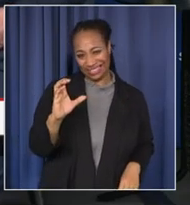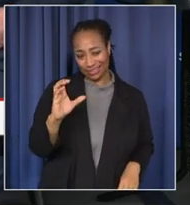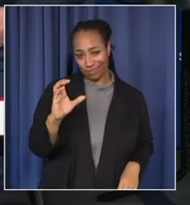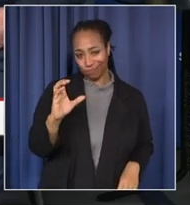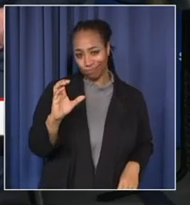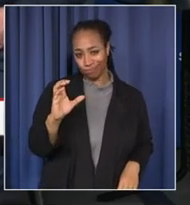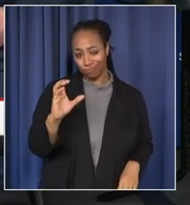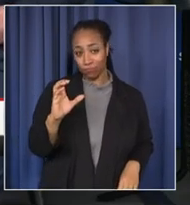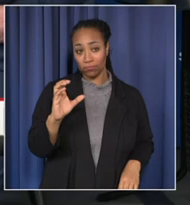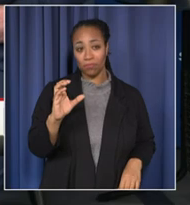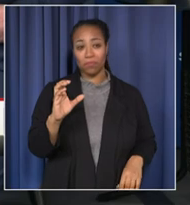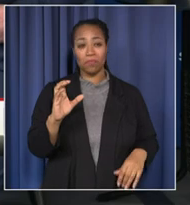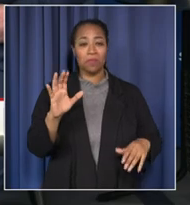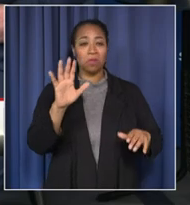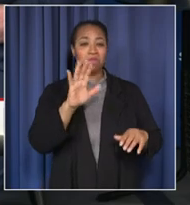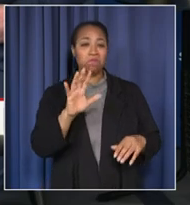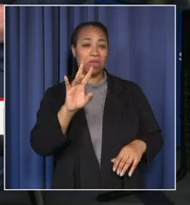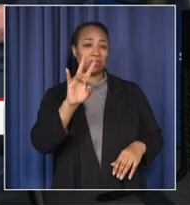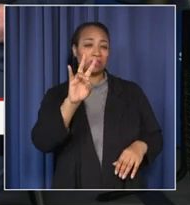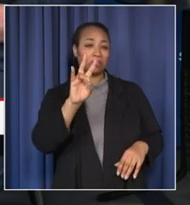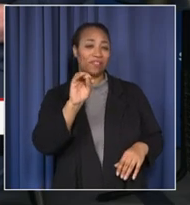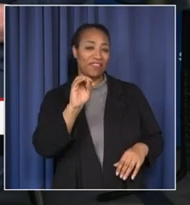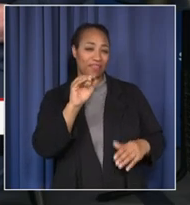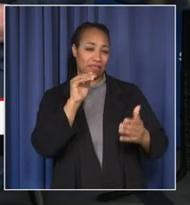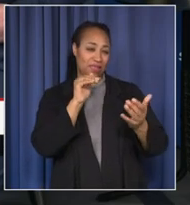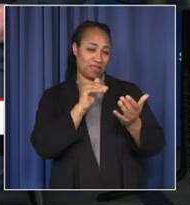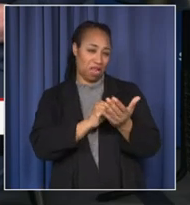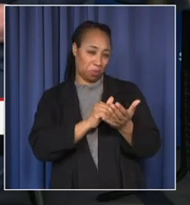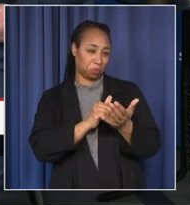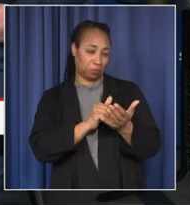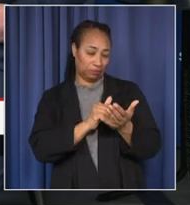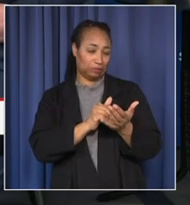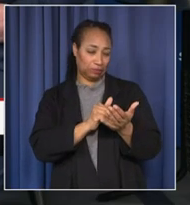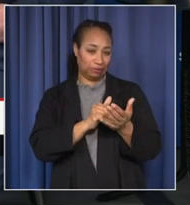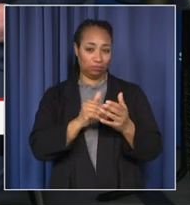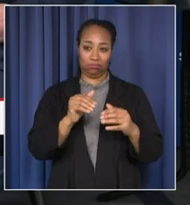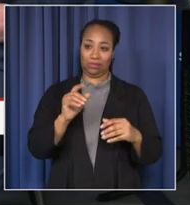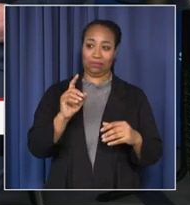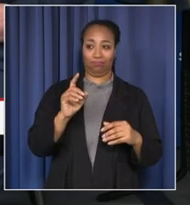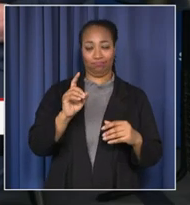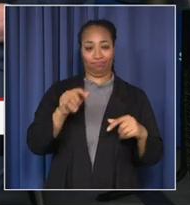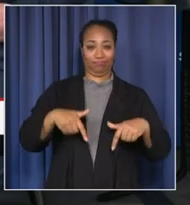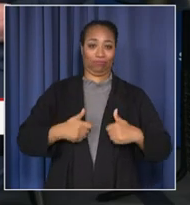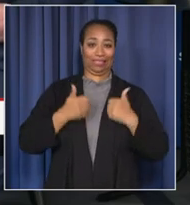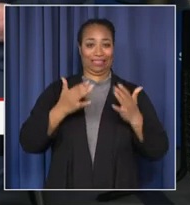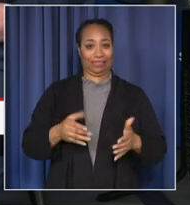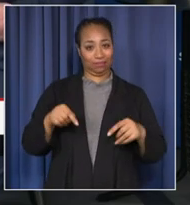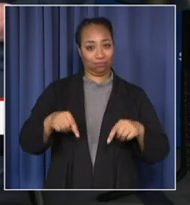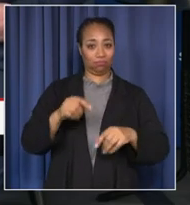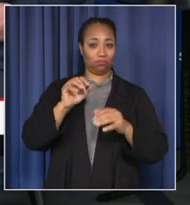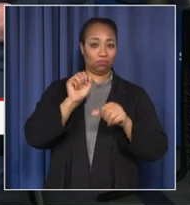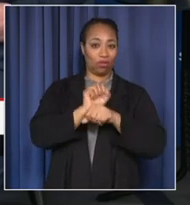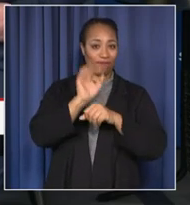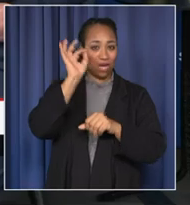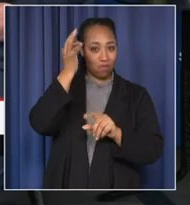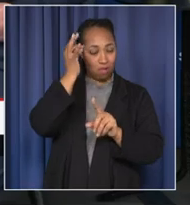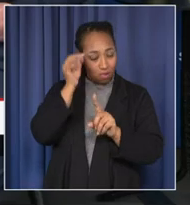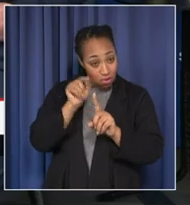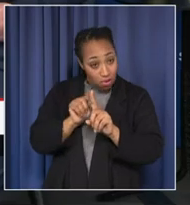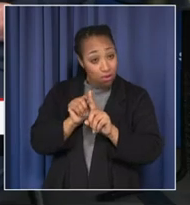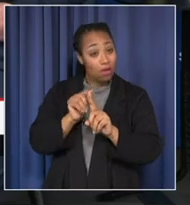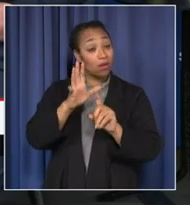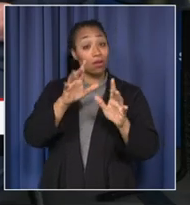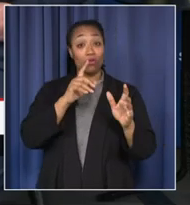of them are D.C. residents of our 703,000 people. So it's a huge impact to